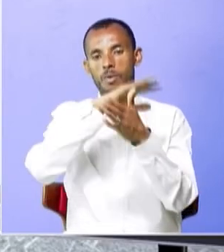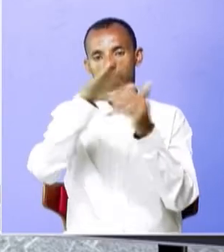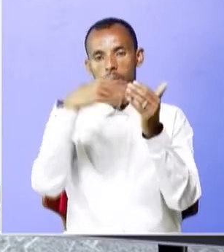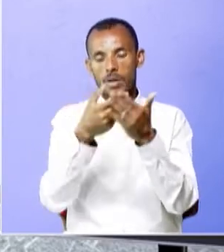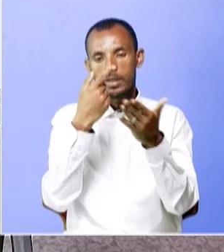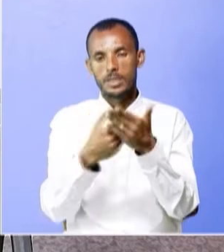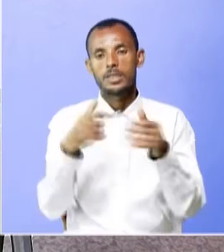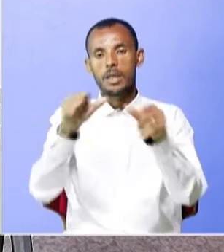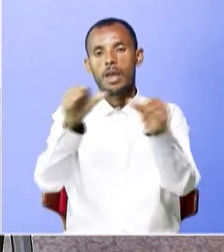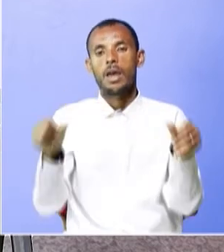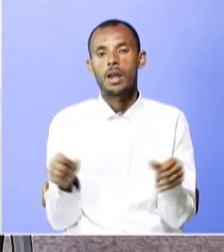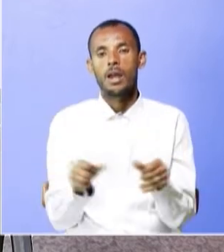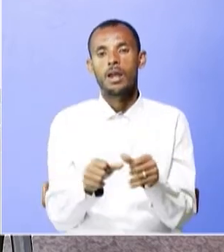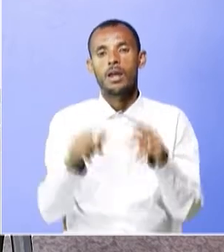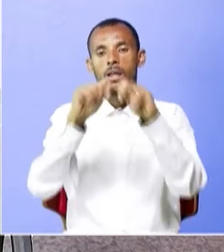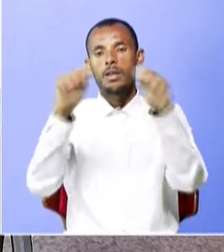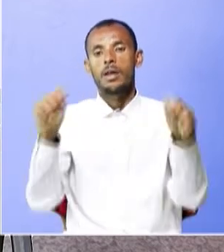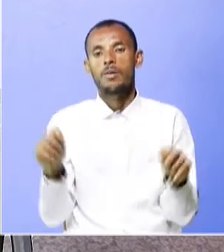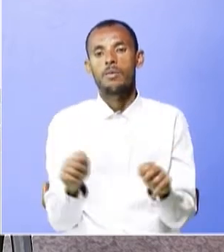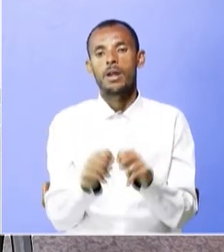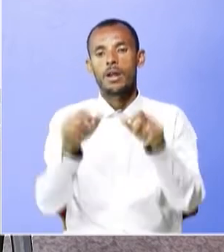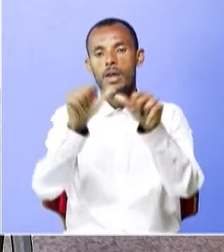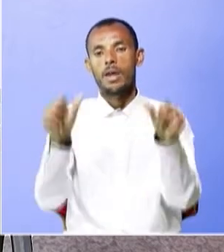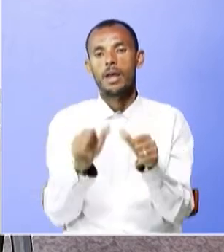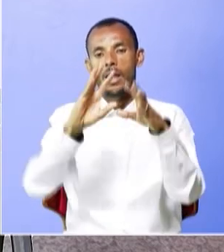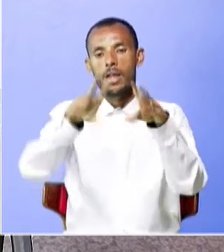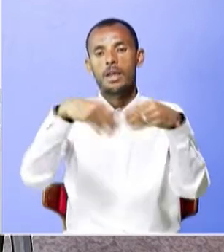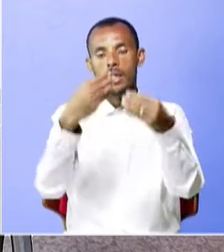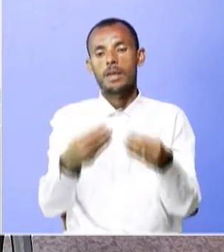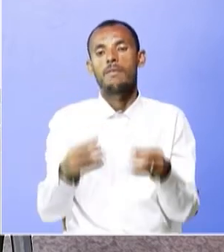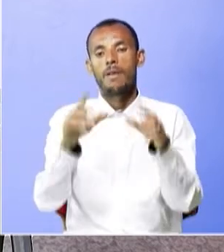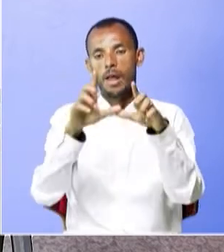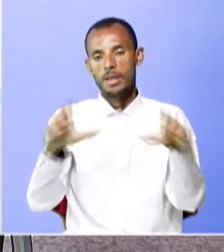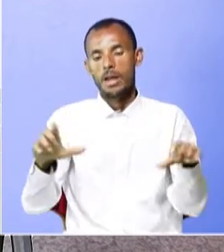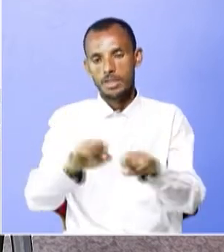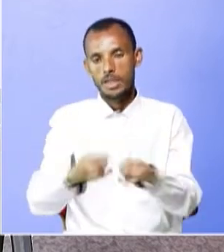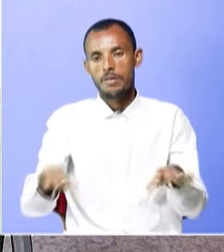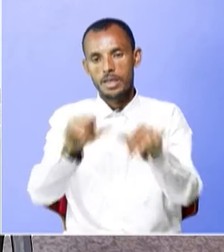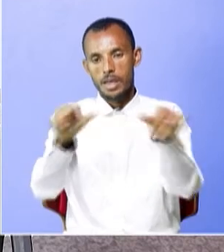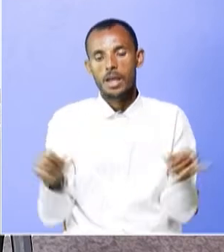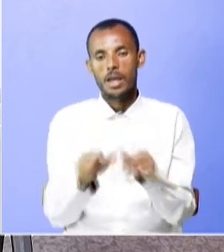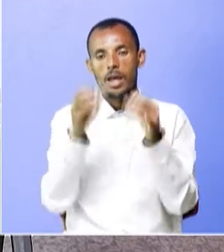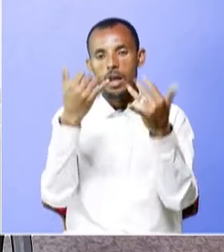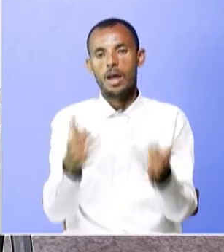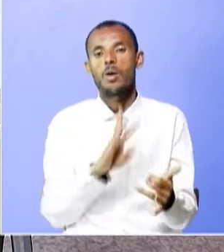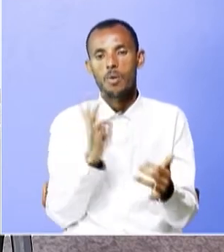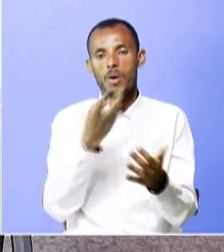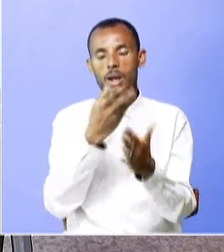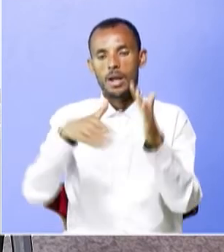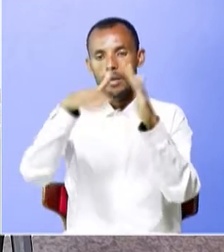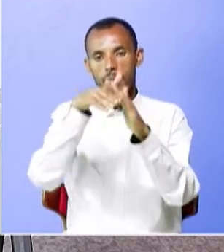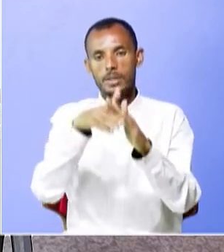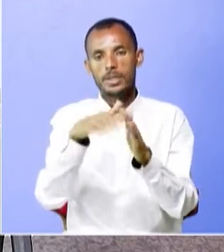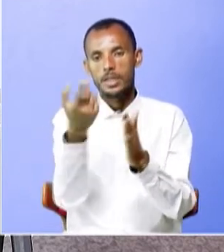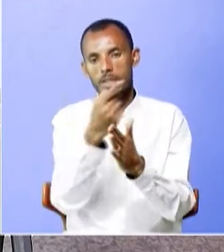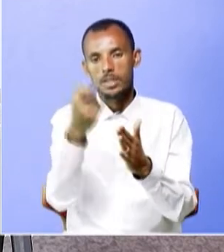these areas, triangular areas, will give us the lateral surface area. Now we will represent